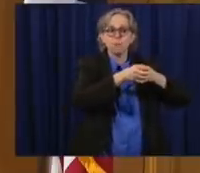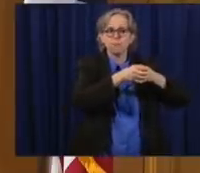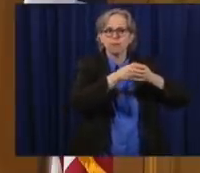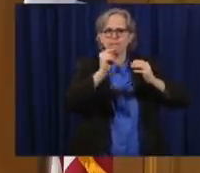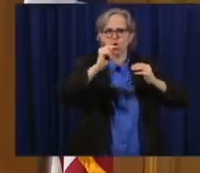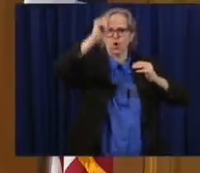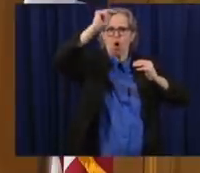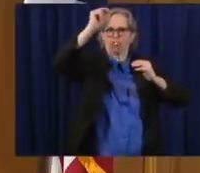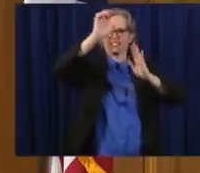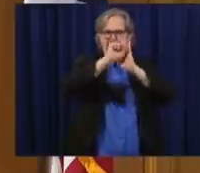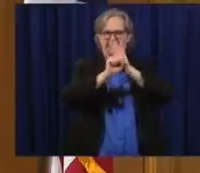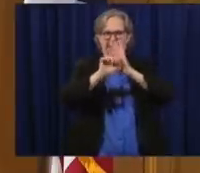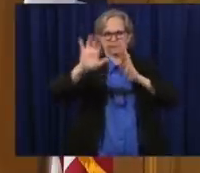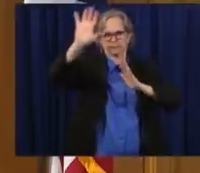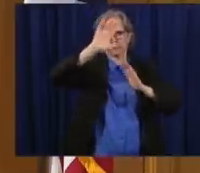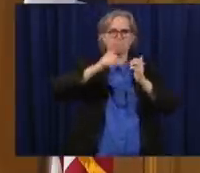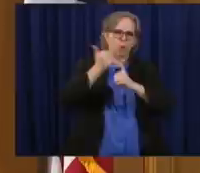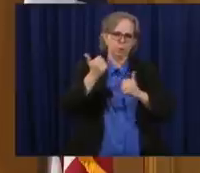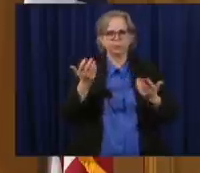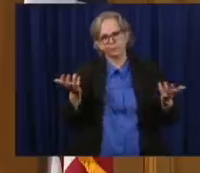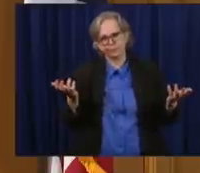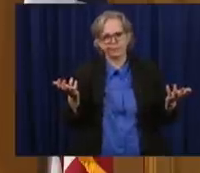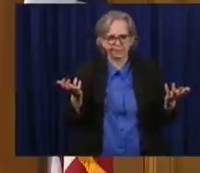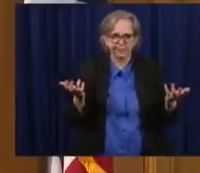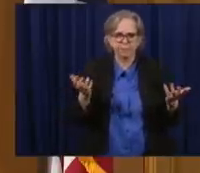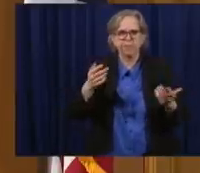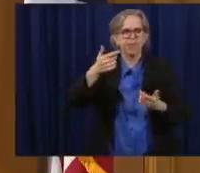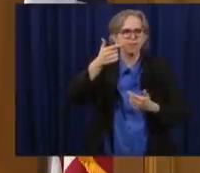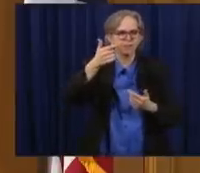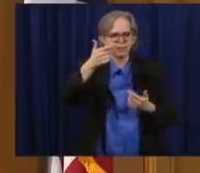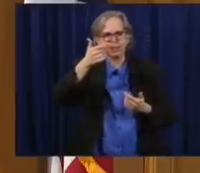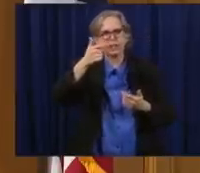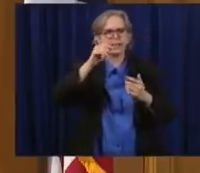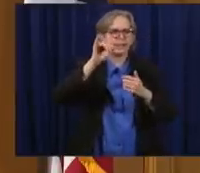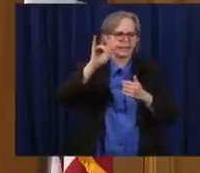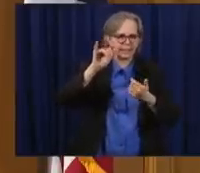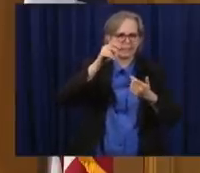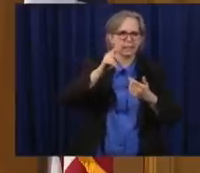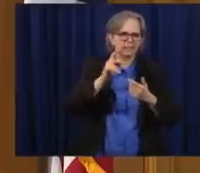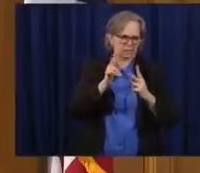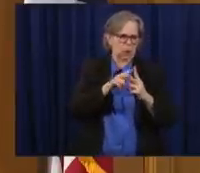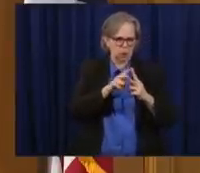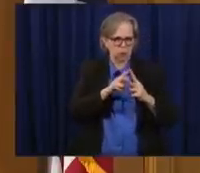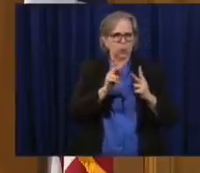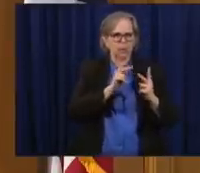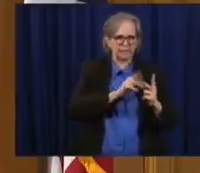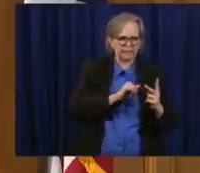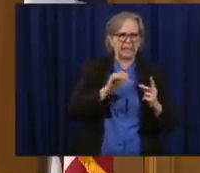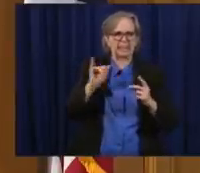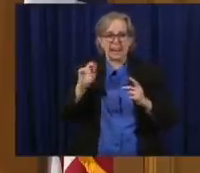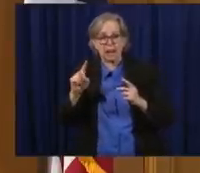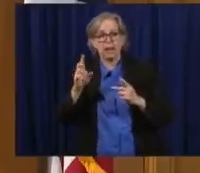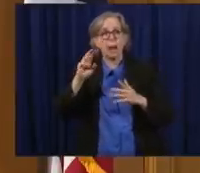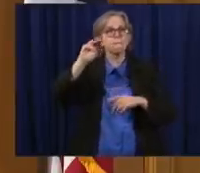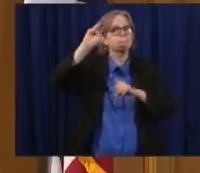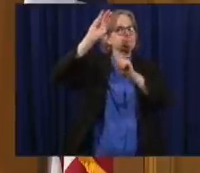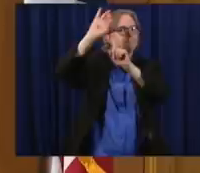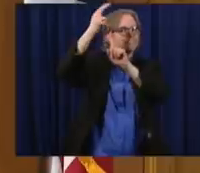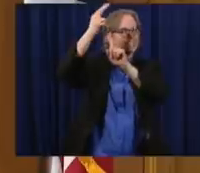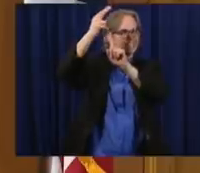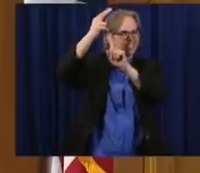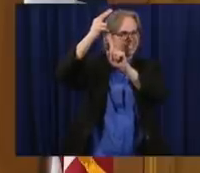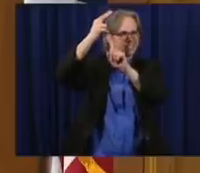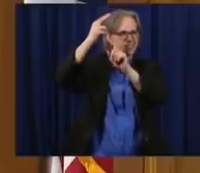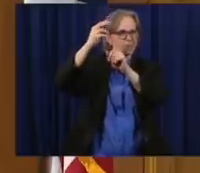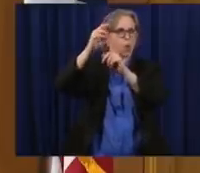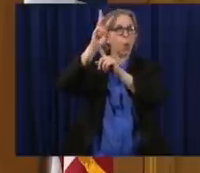with the exception of Kentucky, Indiana, Kentucky, Michigan, Wisconsin, Illinois, Minnesota, and Ohio. And again,